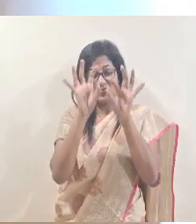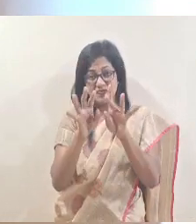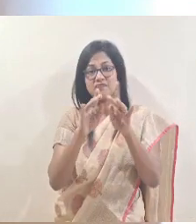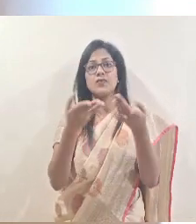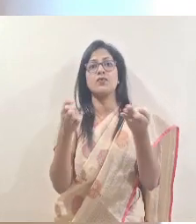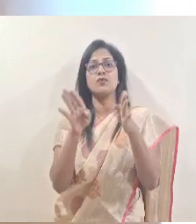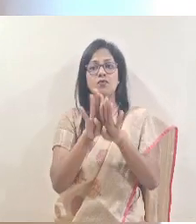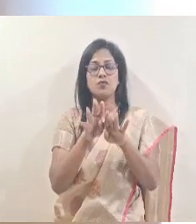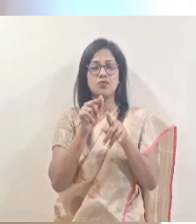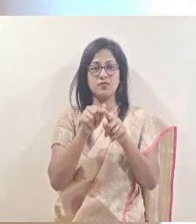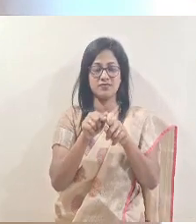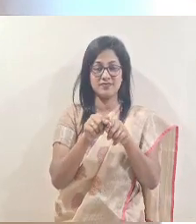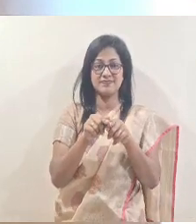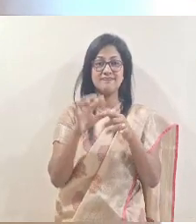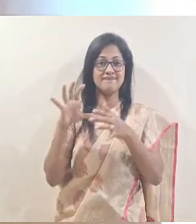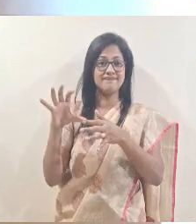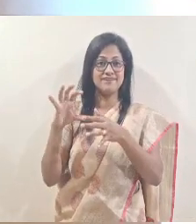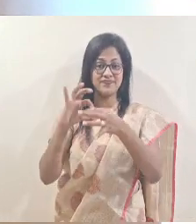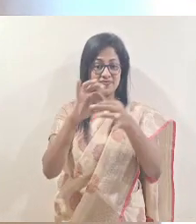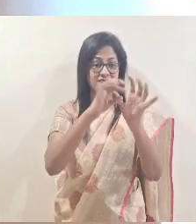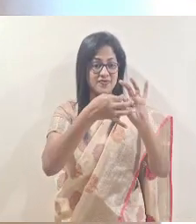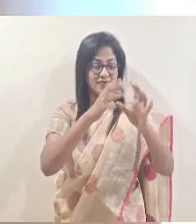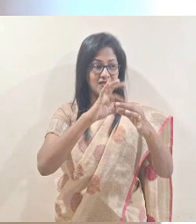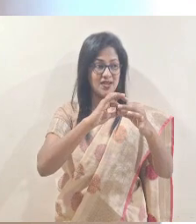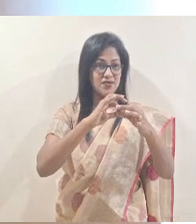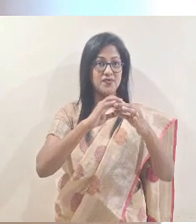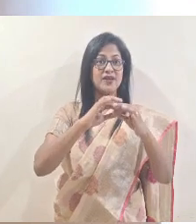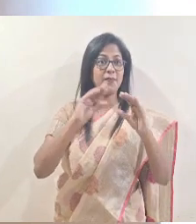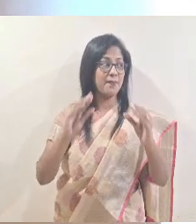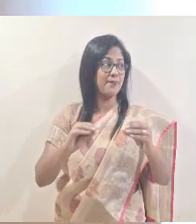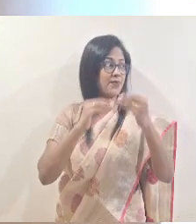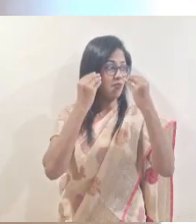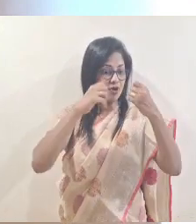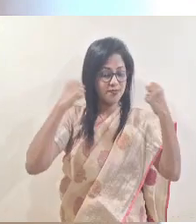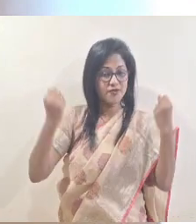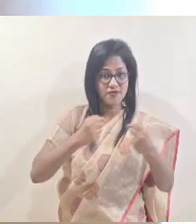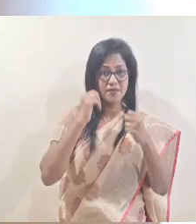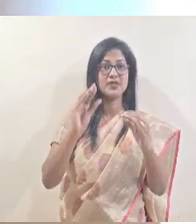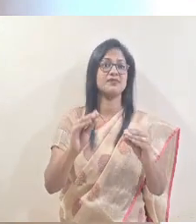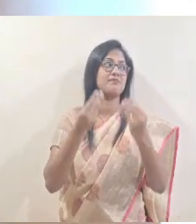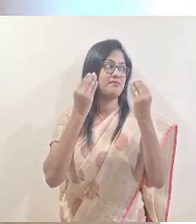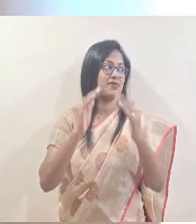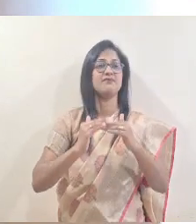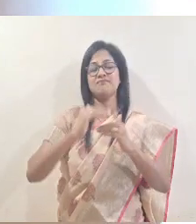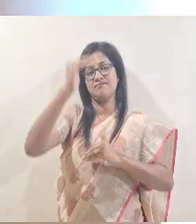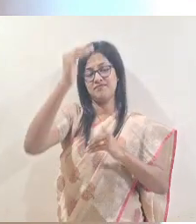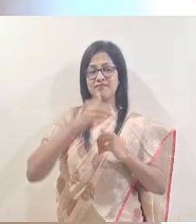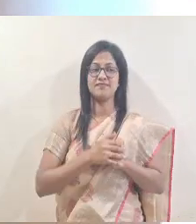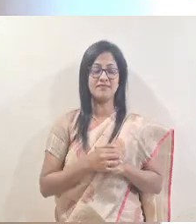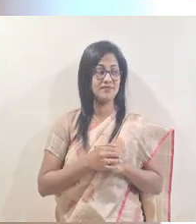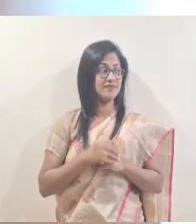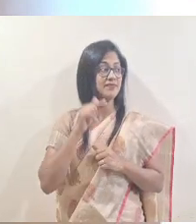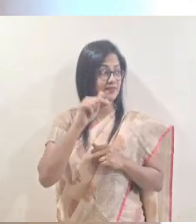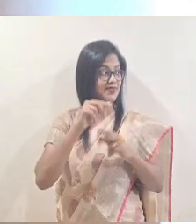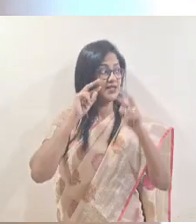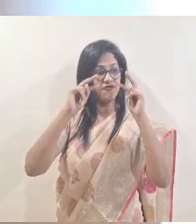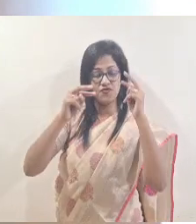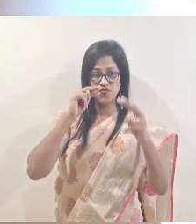it got closed, the network measure, better to say, the network performance actually increased. So